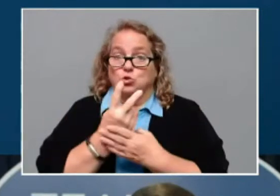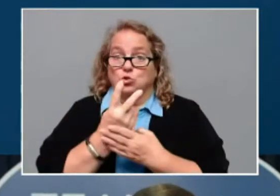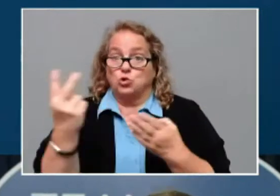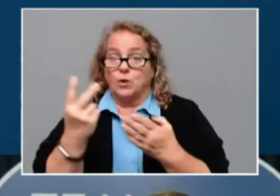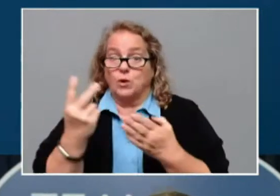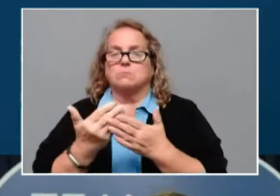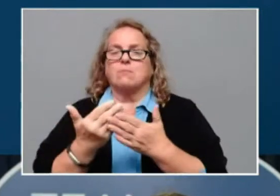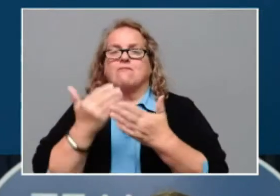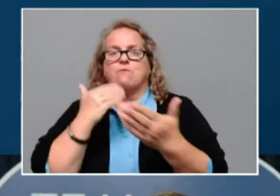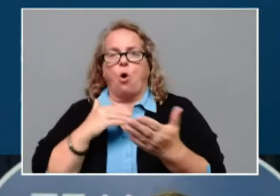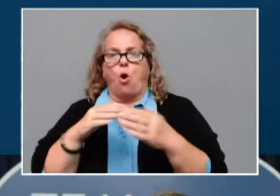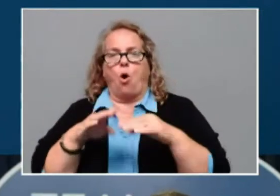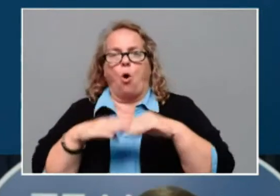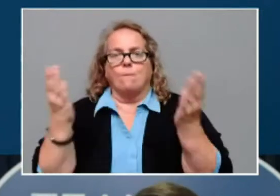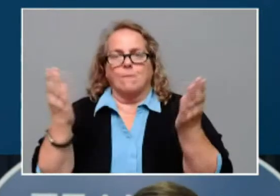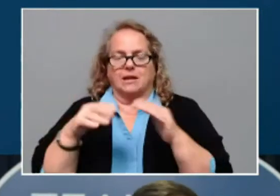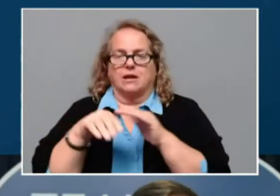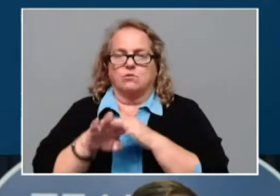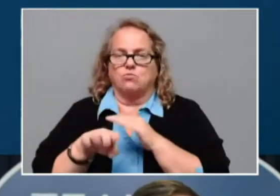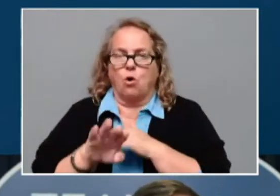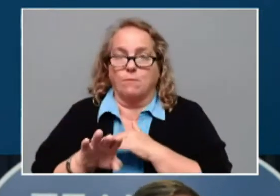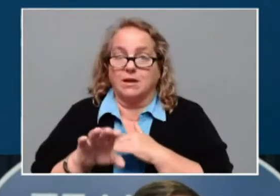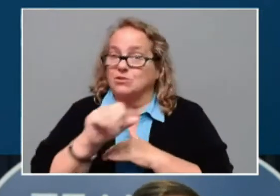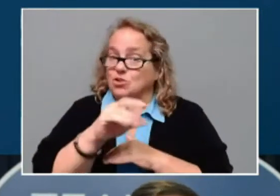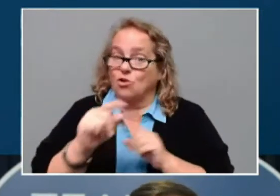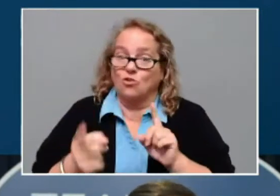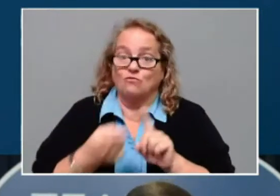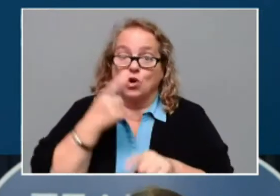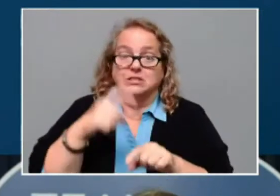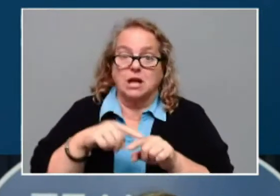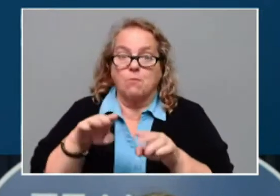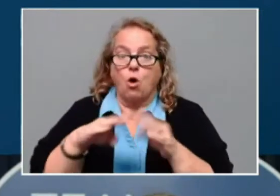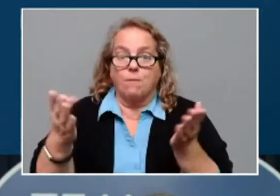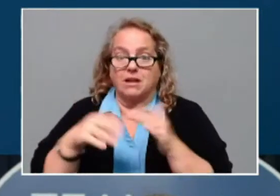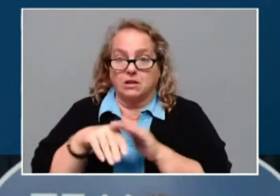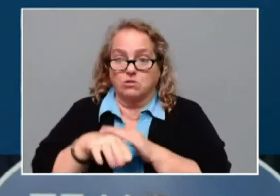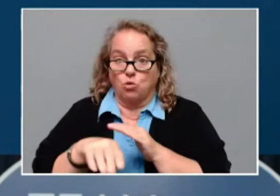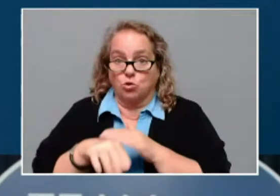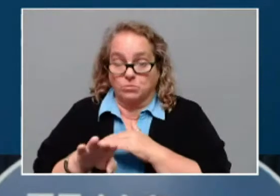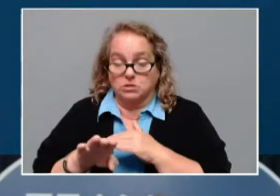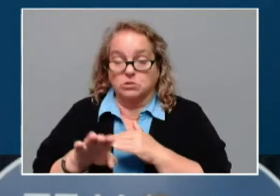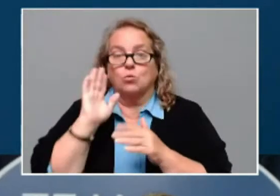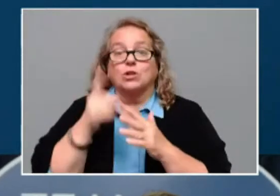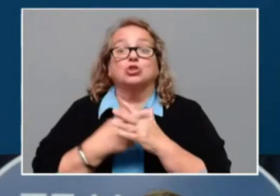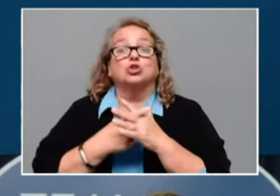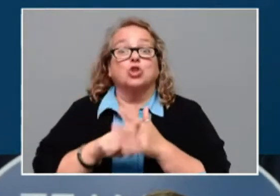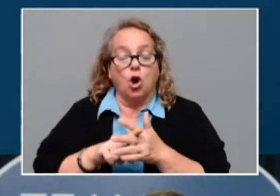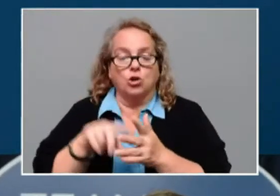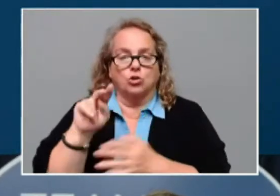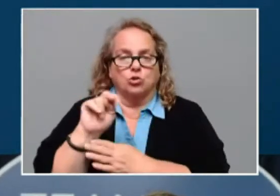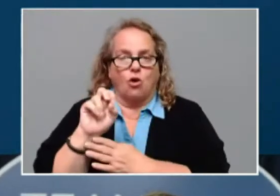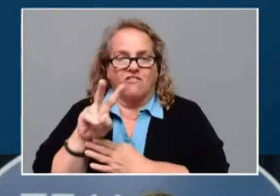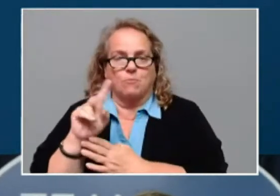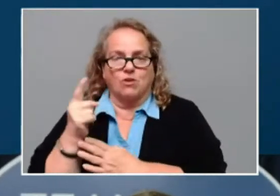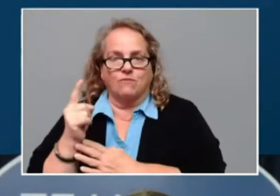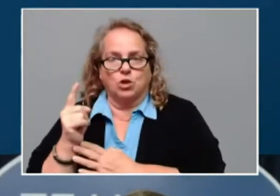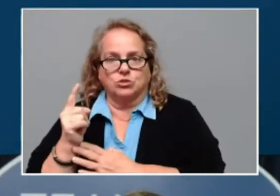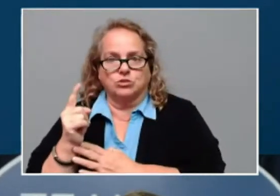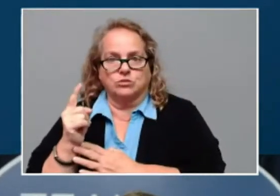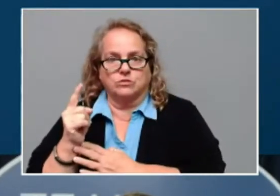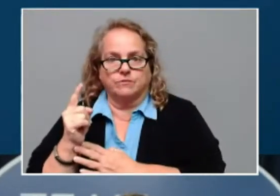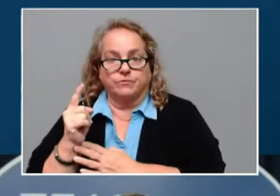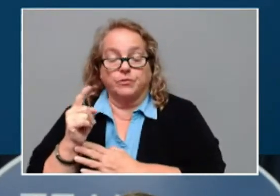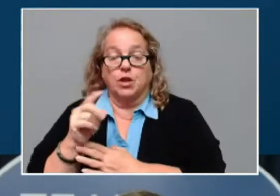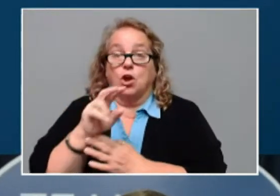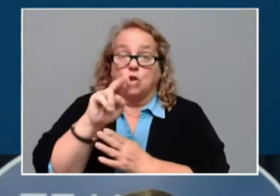in years on our state-based exchange, starts November 1st. Beginning on November 1st, consumers will be able to use